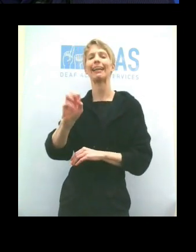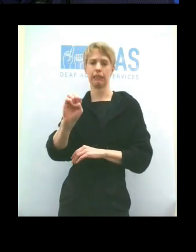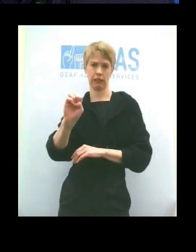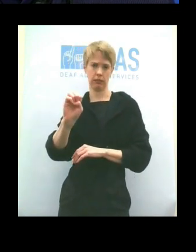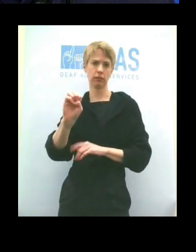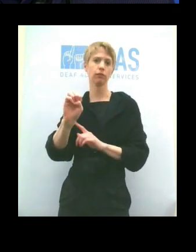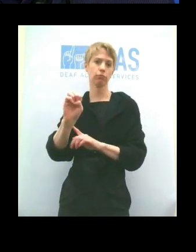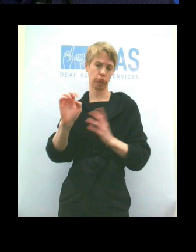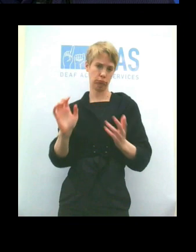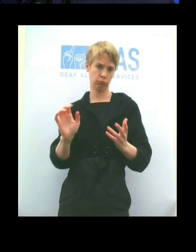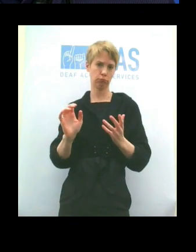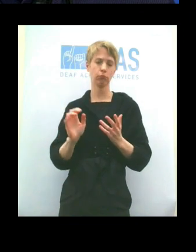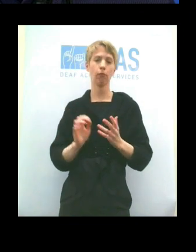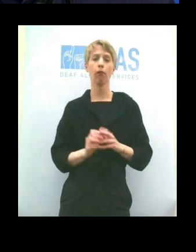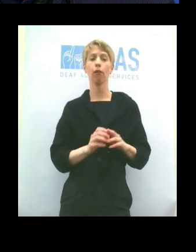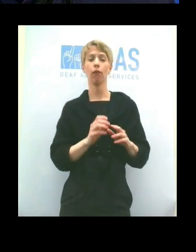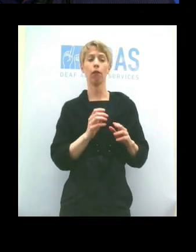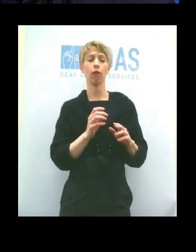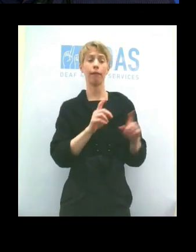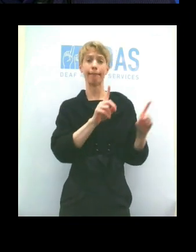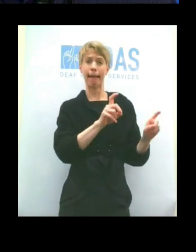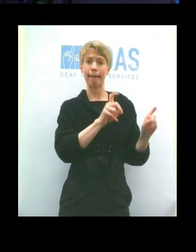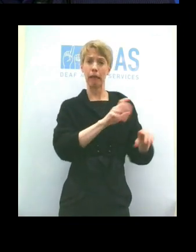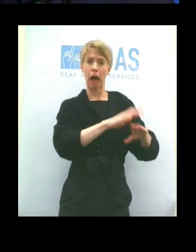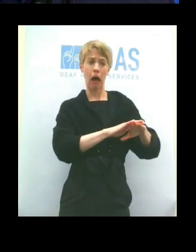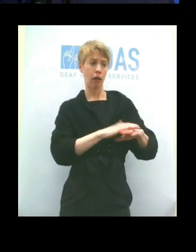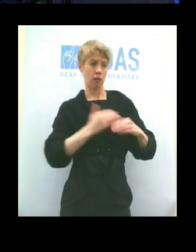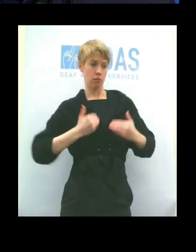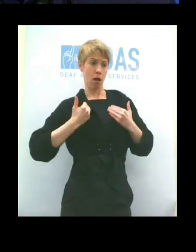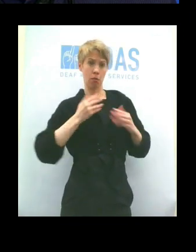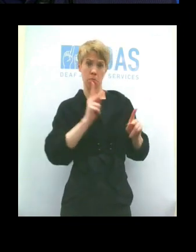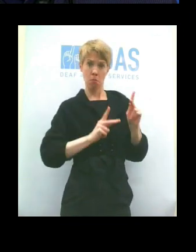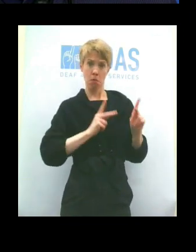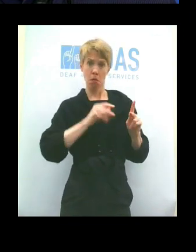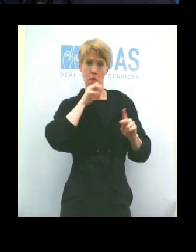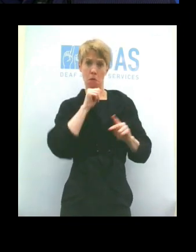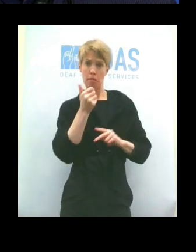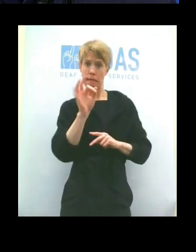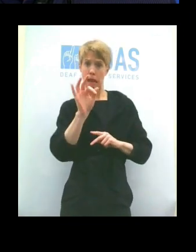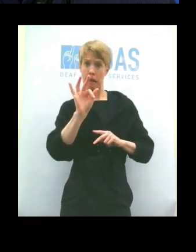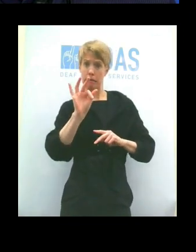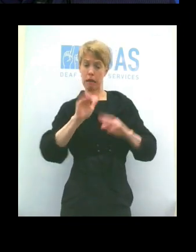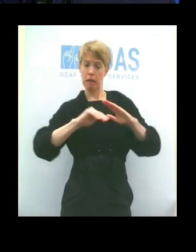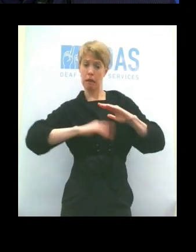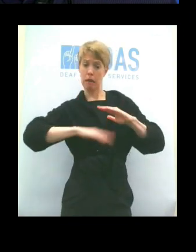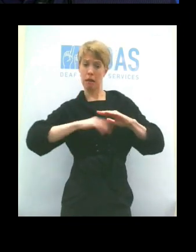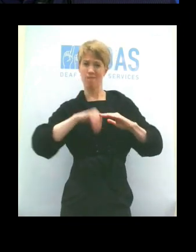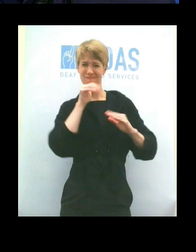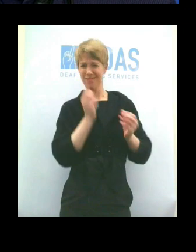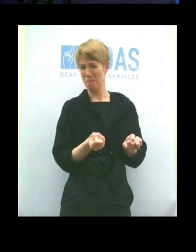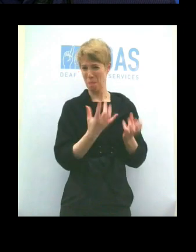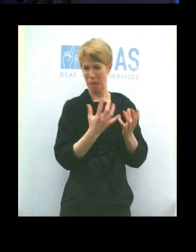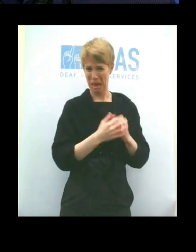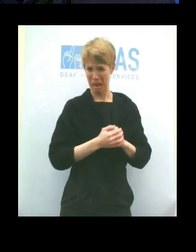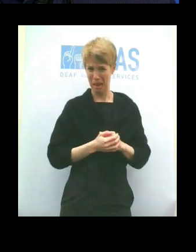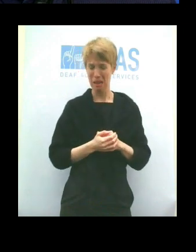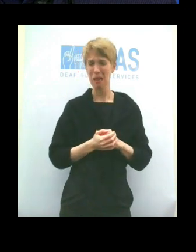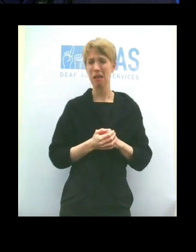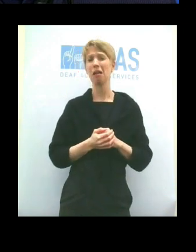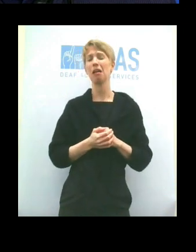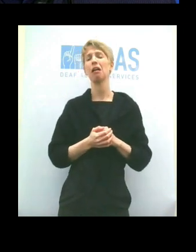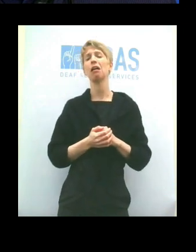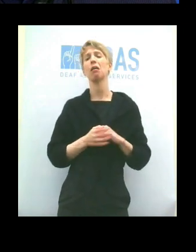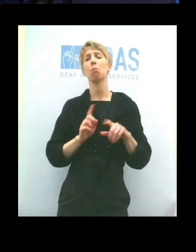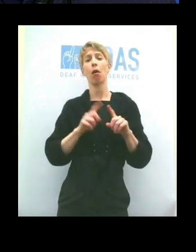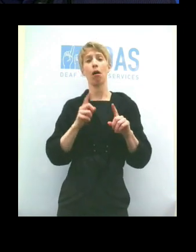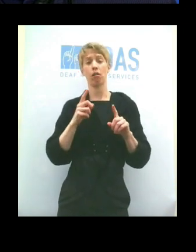We have not tested a lot of young adults under the age of 19. But if you see, there's over 600 individuals